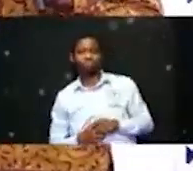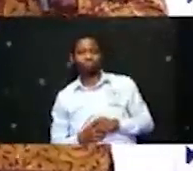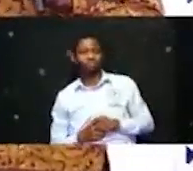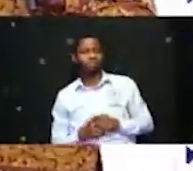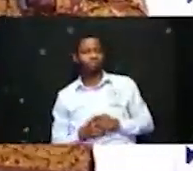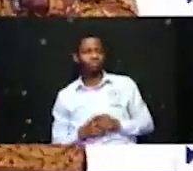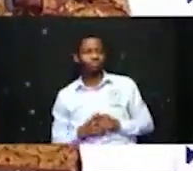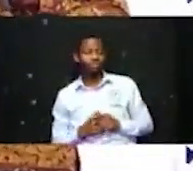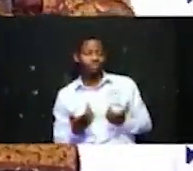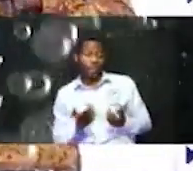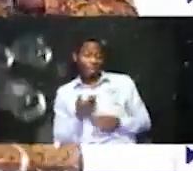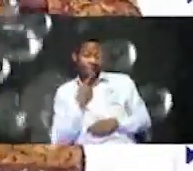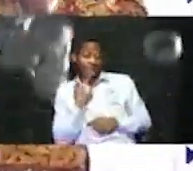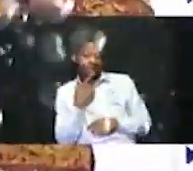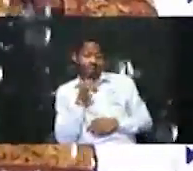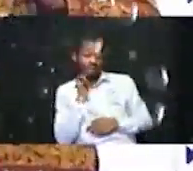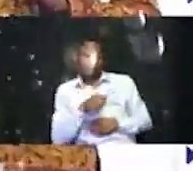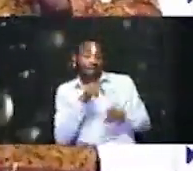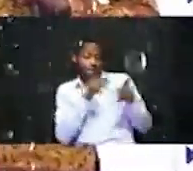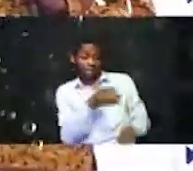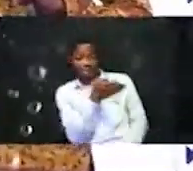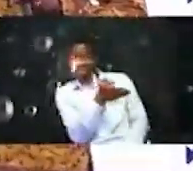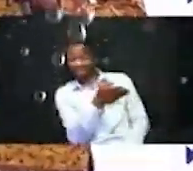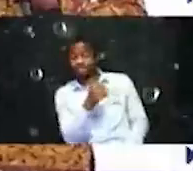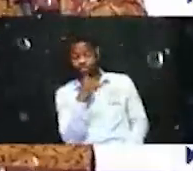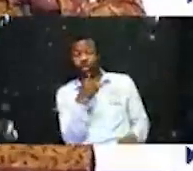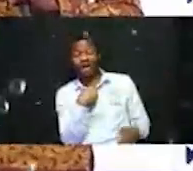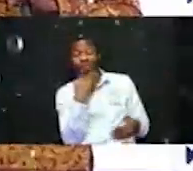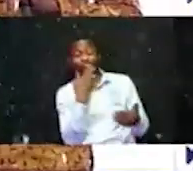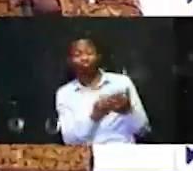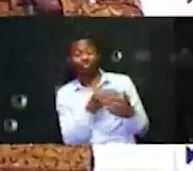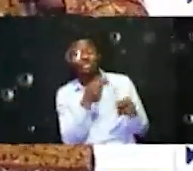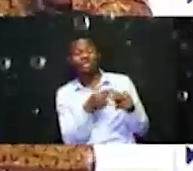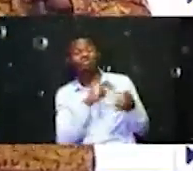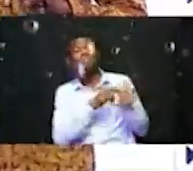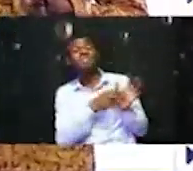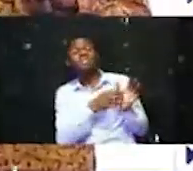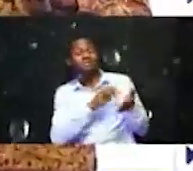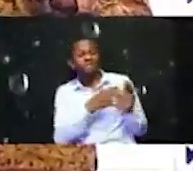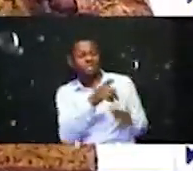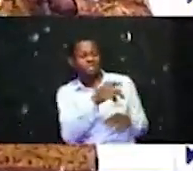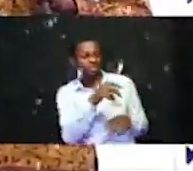Now when I talk about that person not having a good name, I mean not being morally excellent.